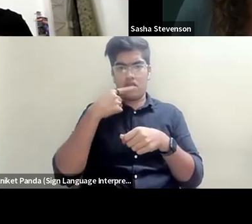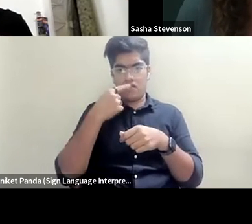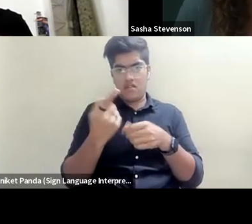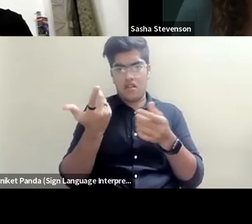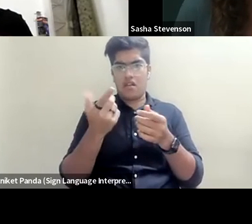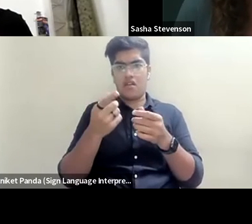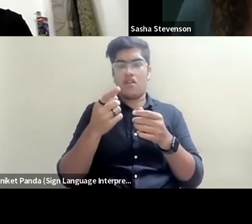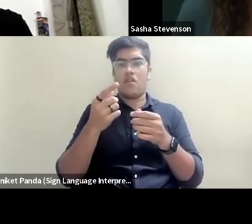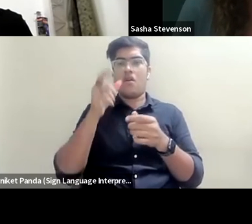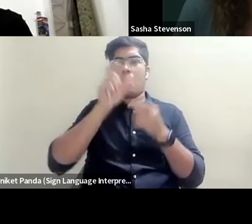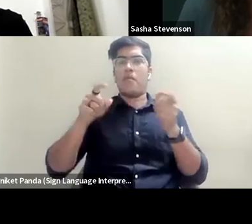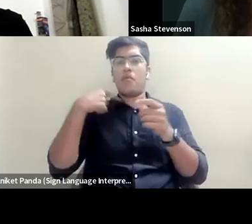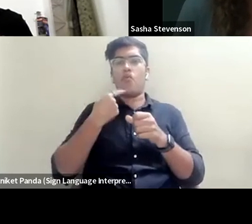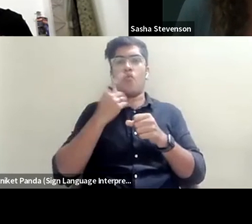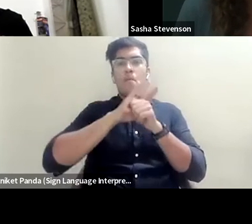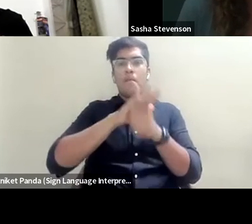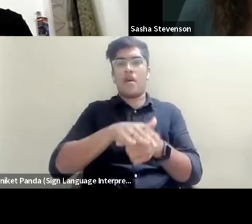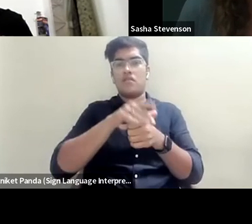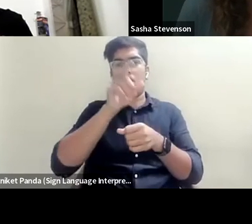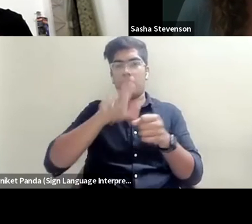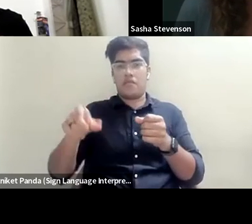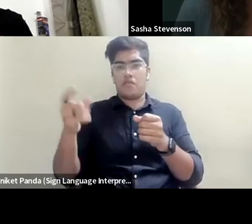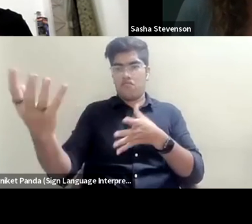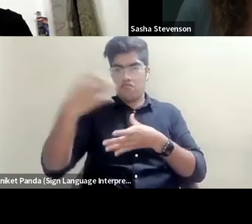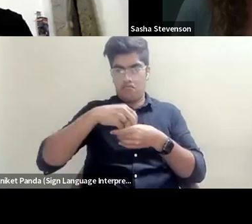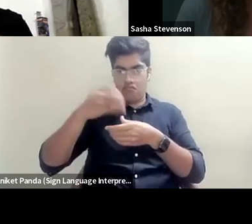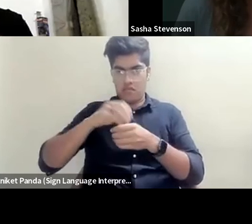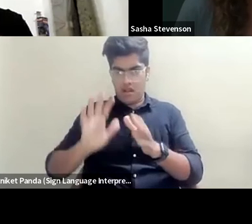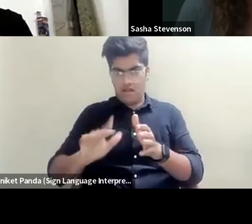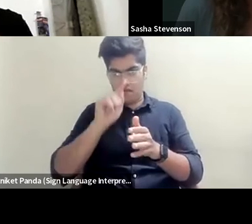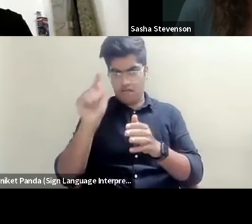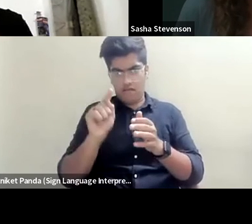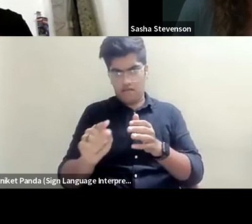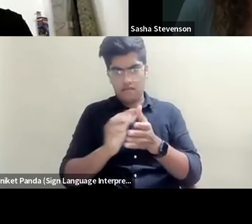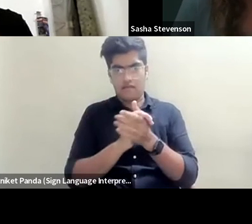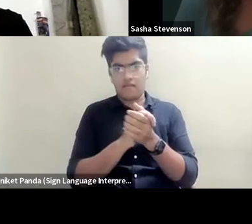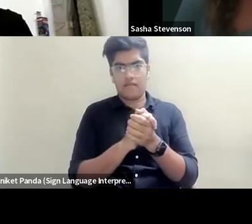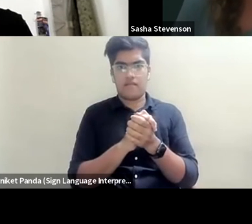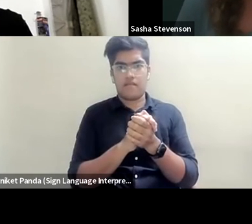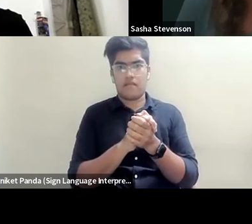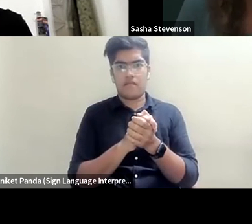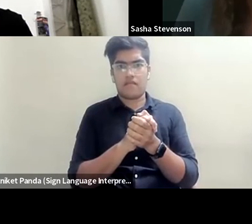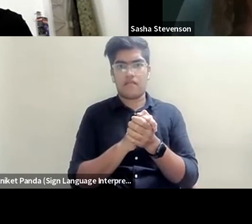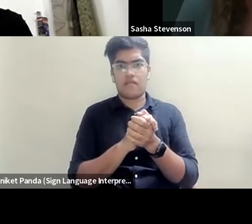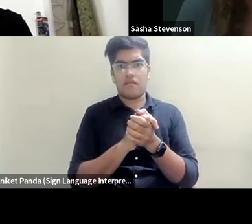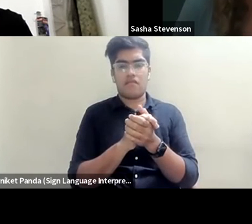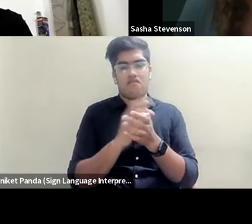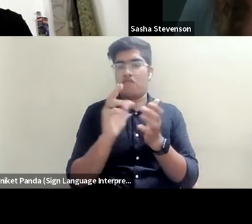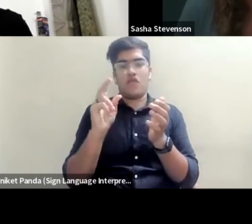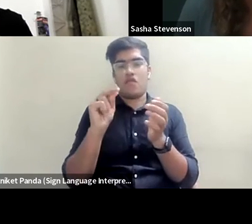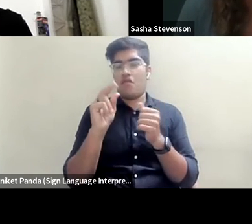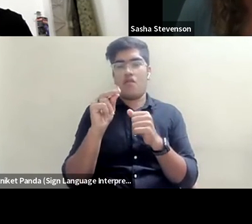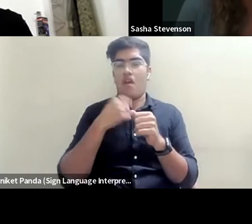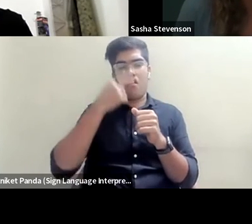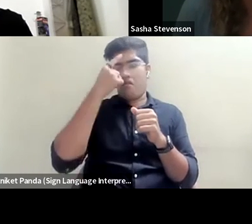from marginalized backgrounds do find adequate representation in the judiciary through this process? No, I